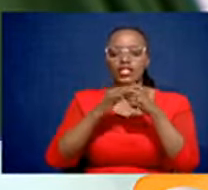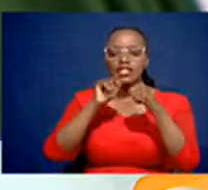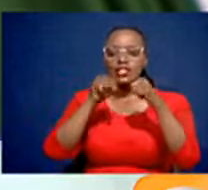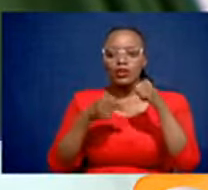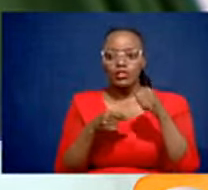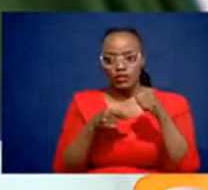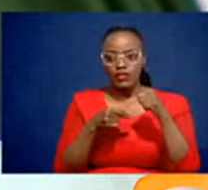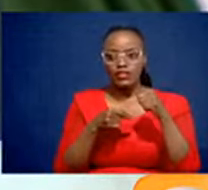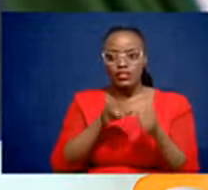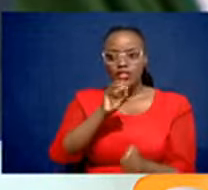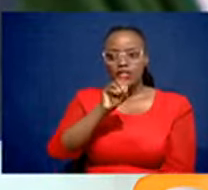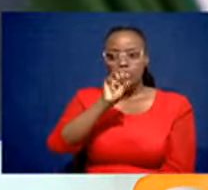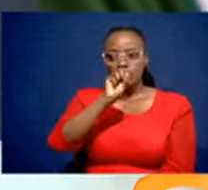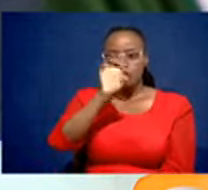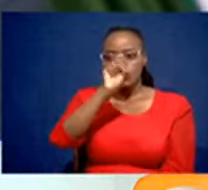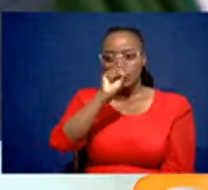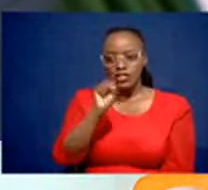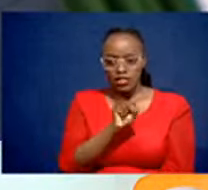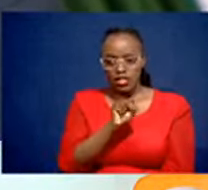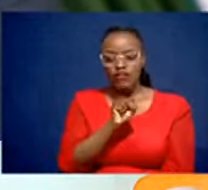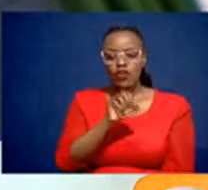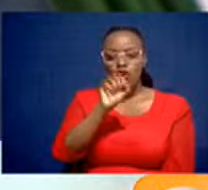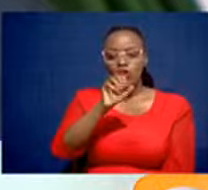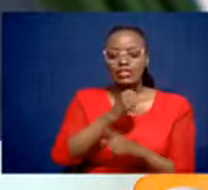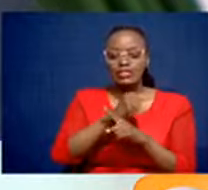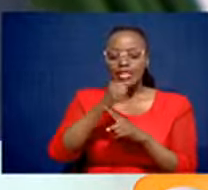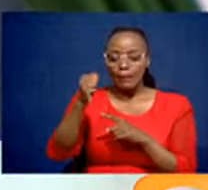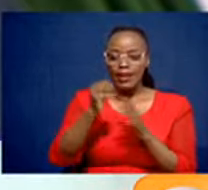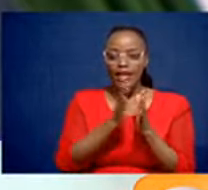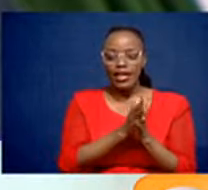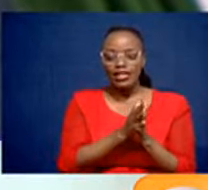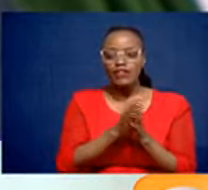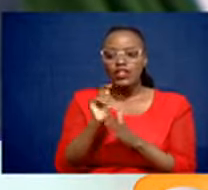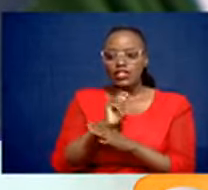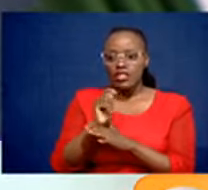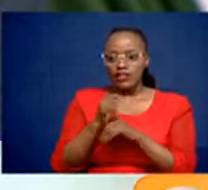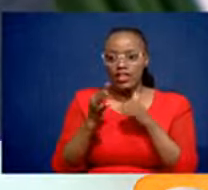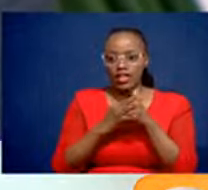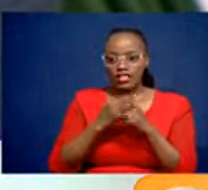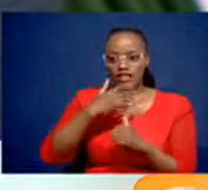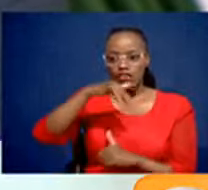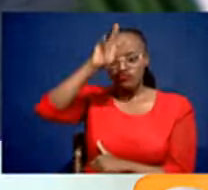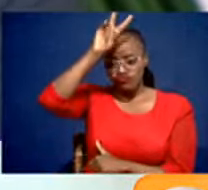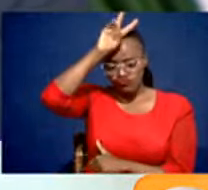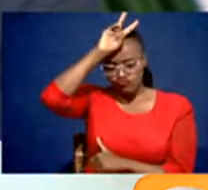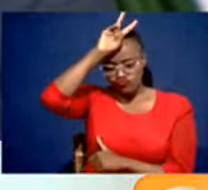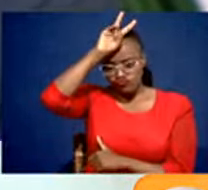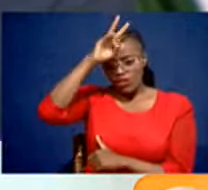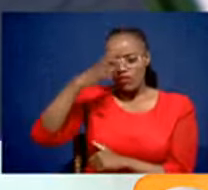48,000 doses of goat semen and trained 80 goat inseminators.